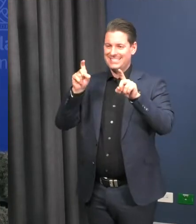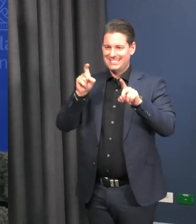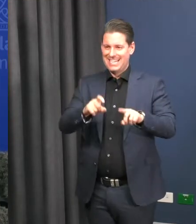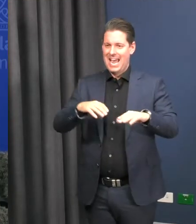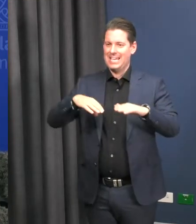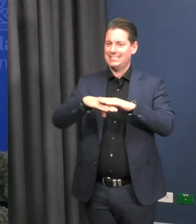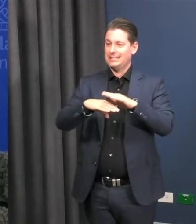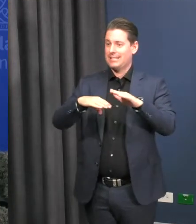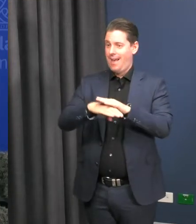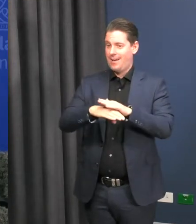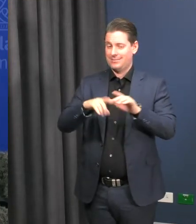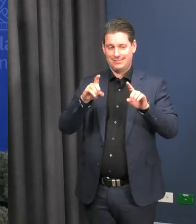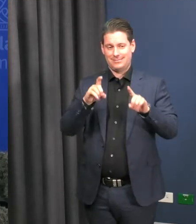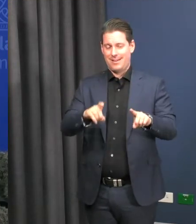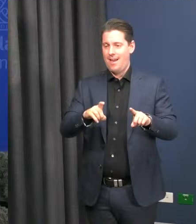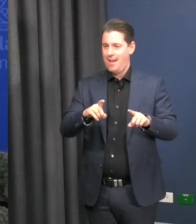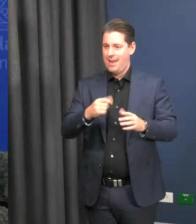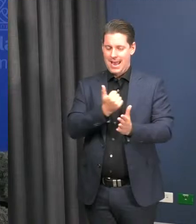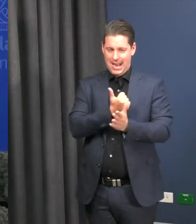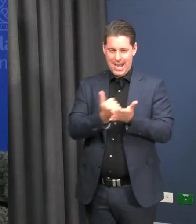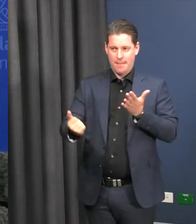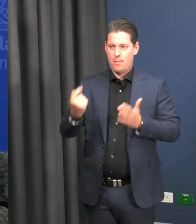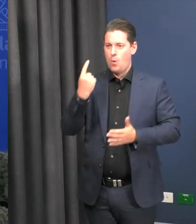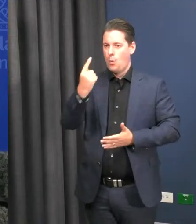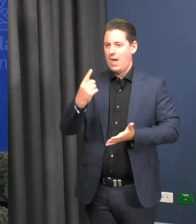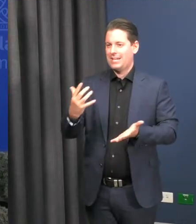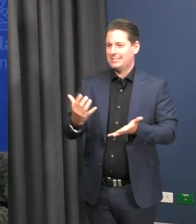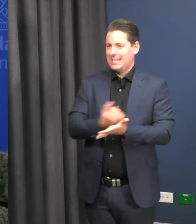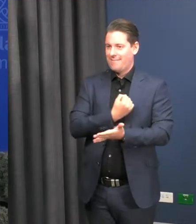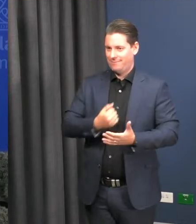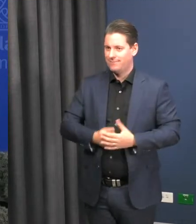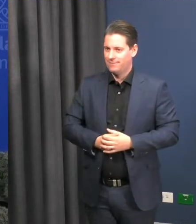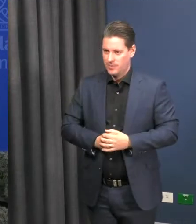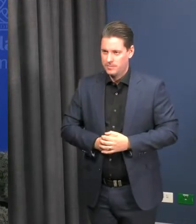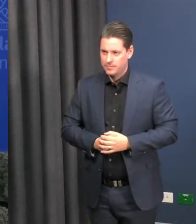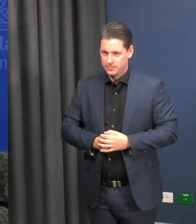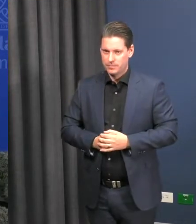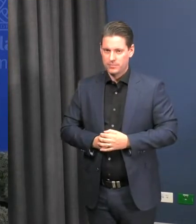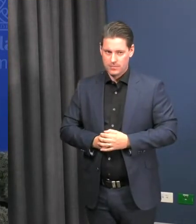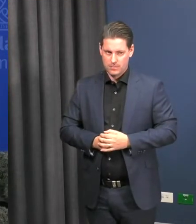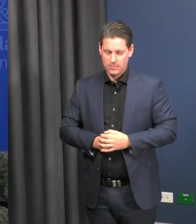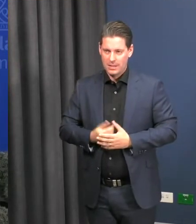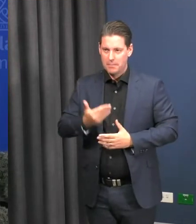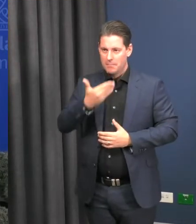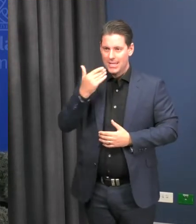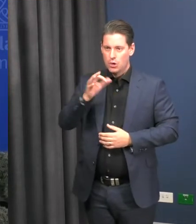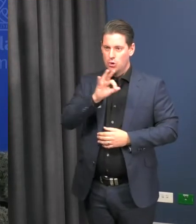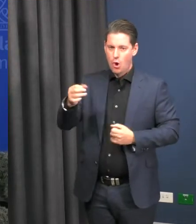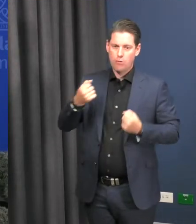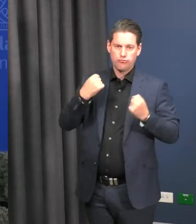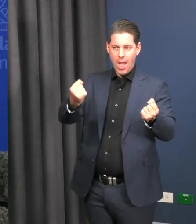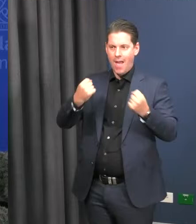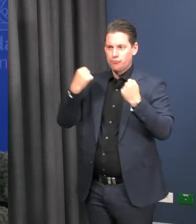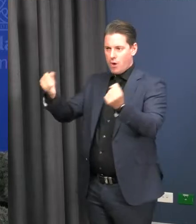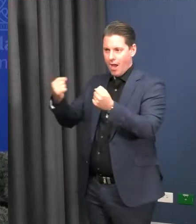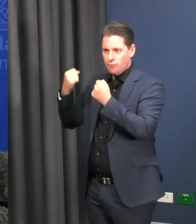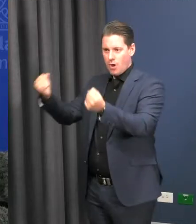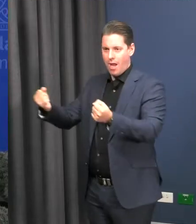safest place for you. If that is in your home, stay at home. But certainly we encourage people not to be out and about on the roads.